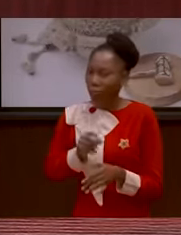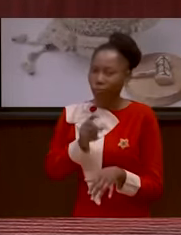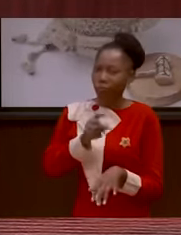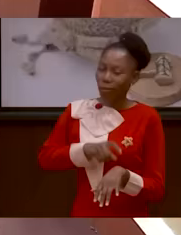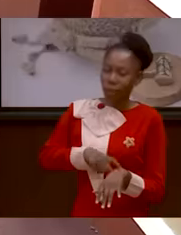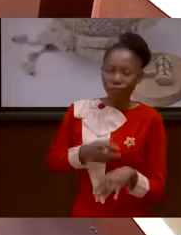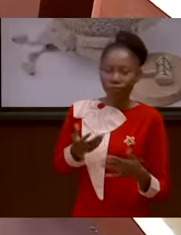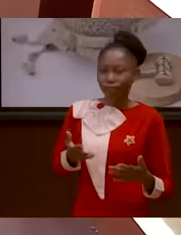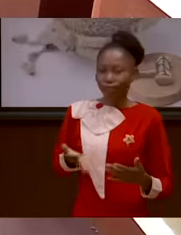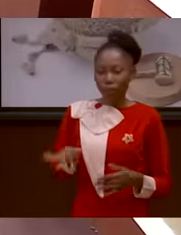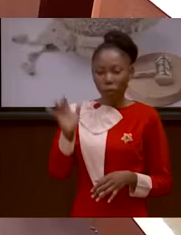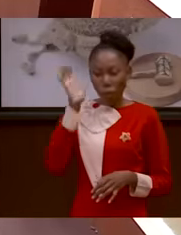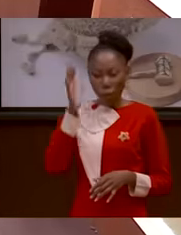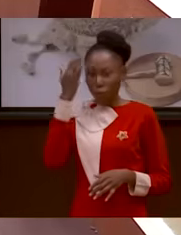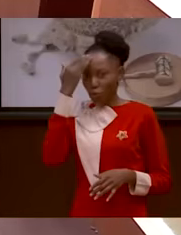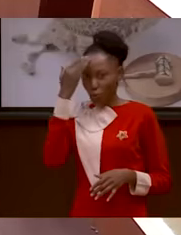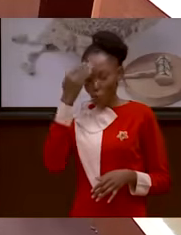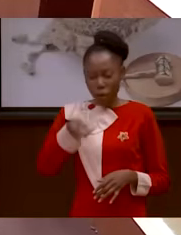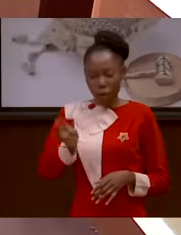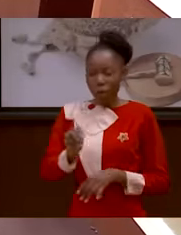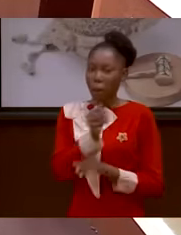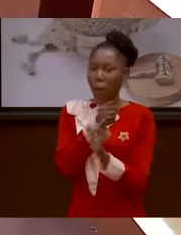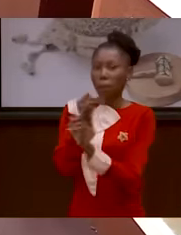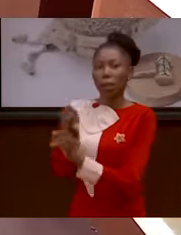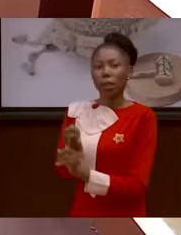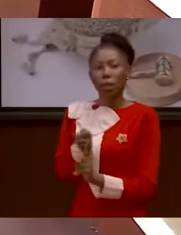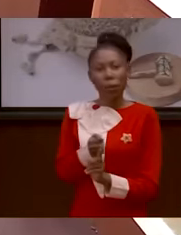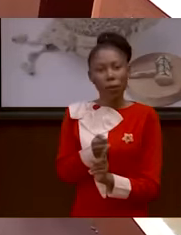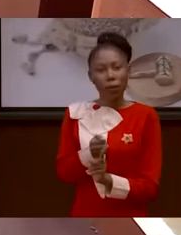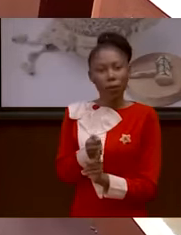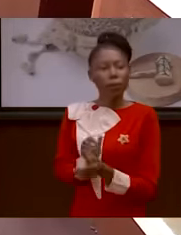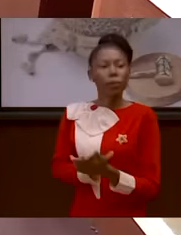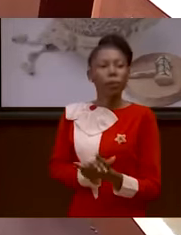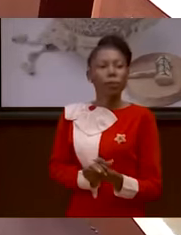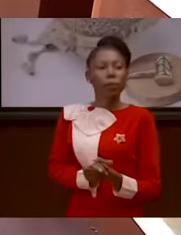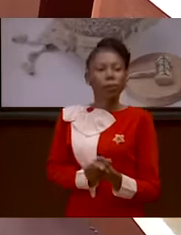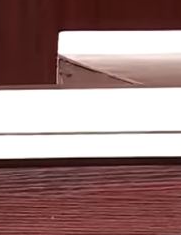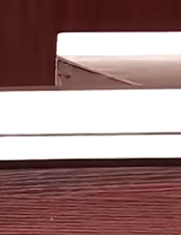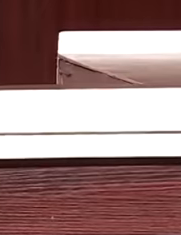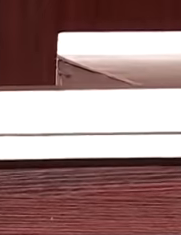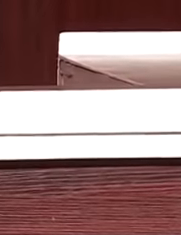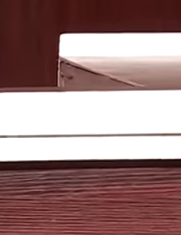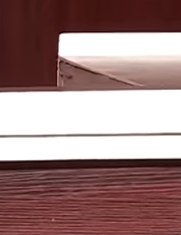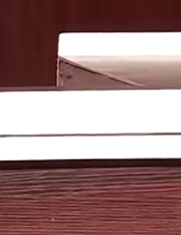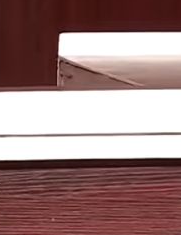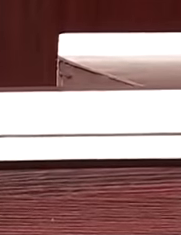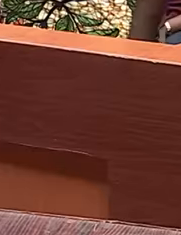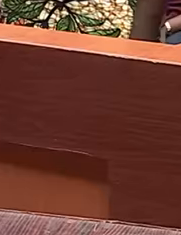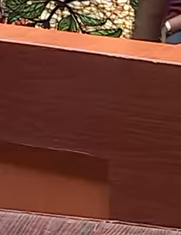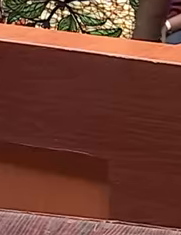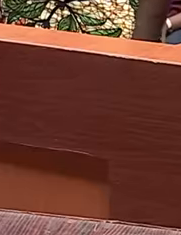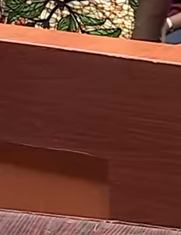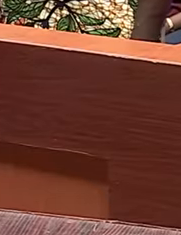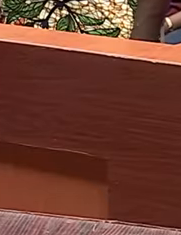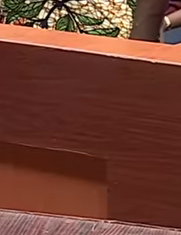children to pick up, you know. They will. I hope that works. Mm-hmm. Judge Fumi helps both parties to